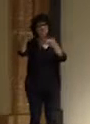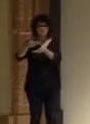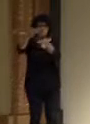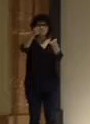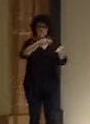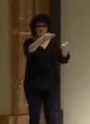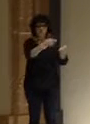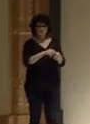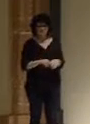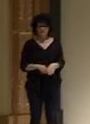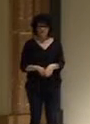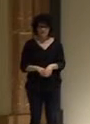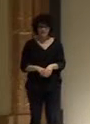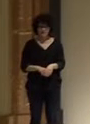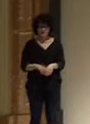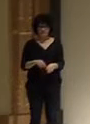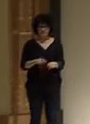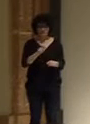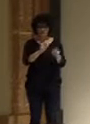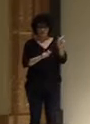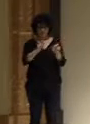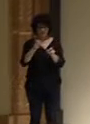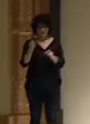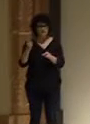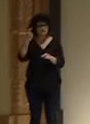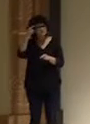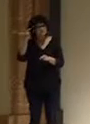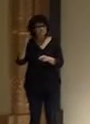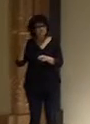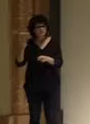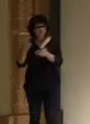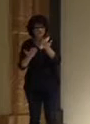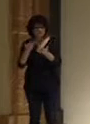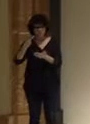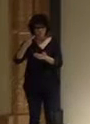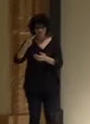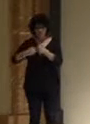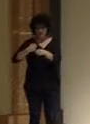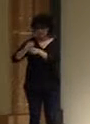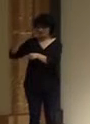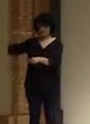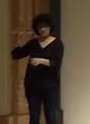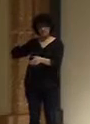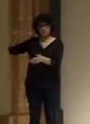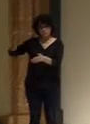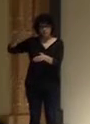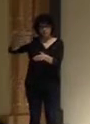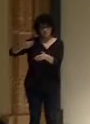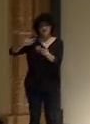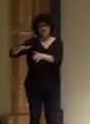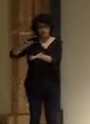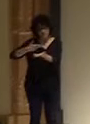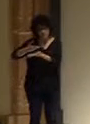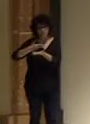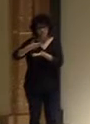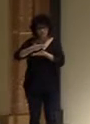the associate members, during the last 2 years, developed a strategy on inclusion and diversity.